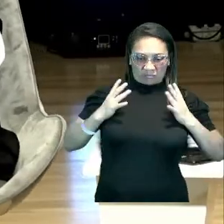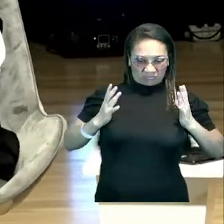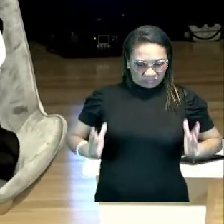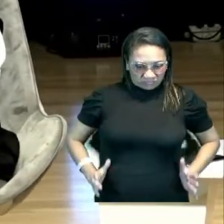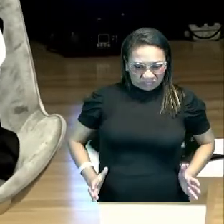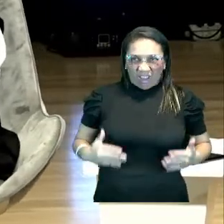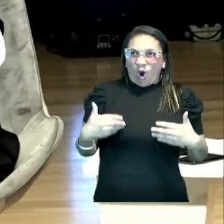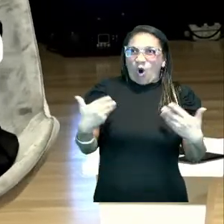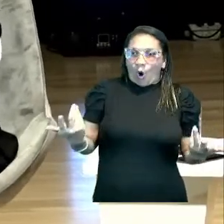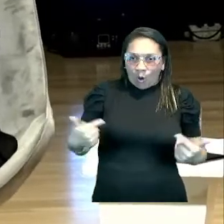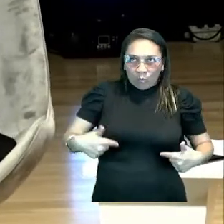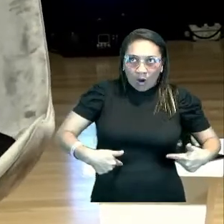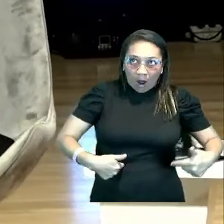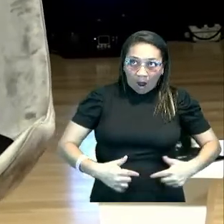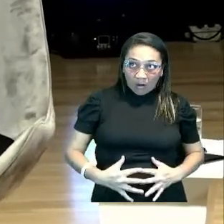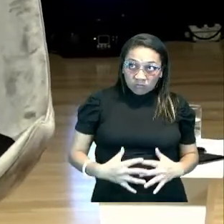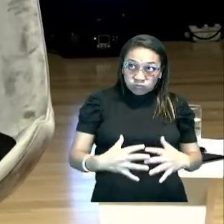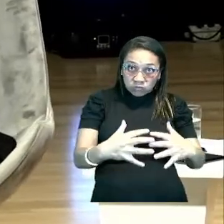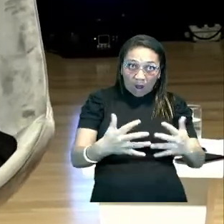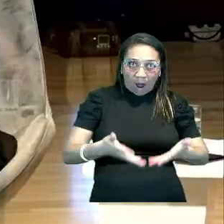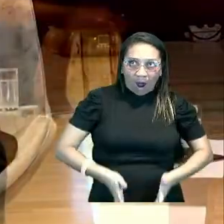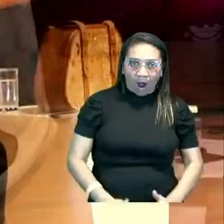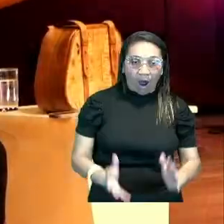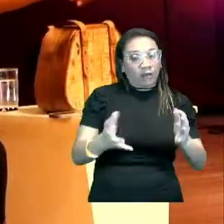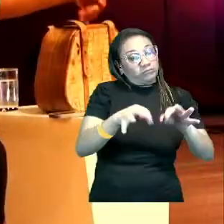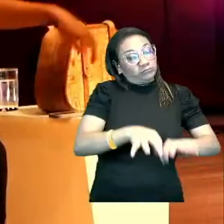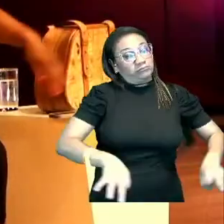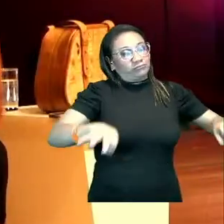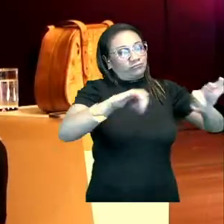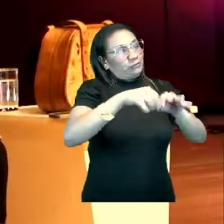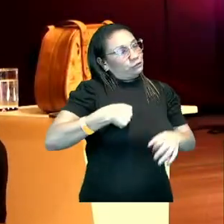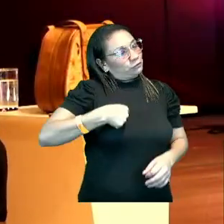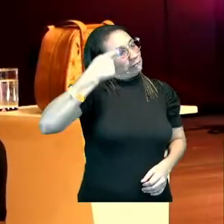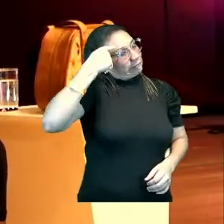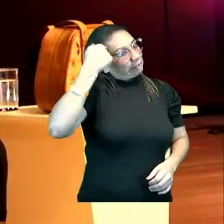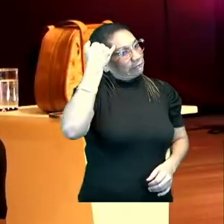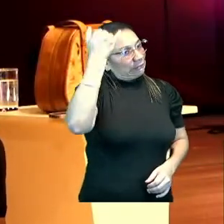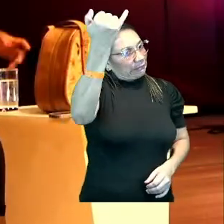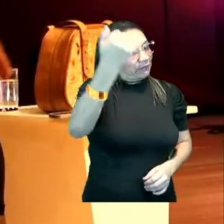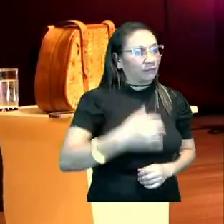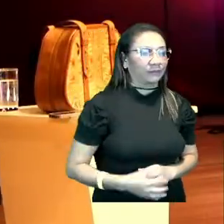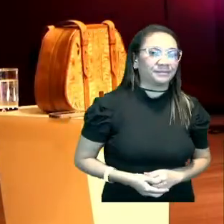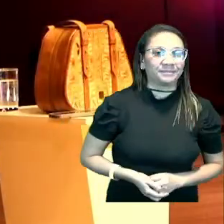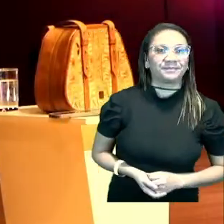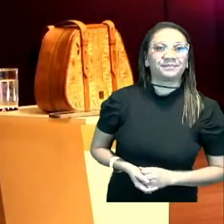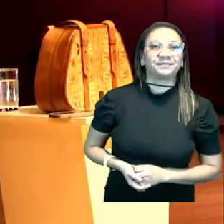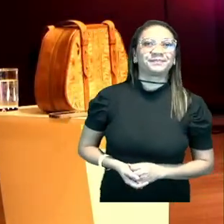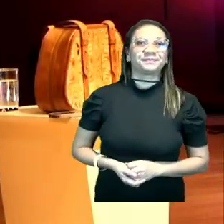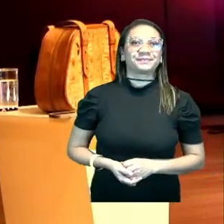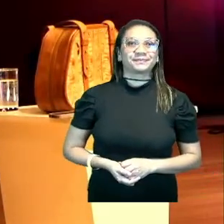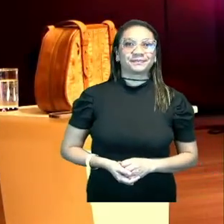then know a little bit more about their own bodies. That is so important.